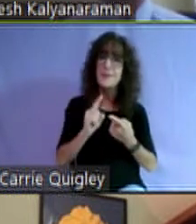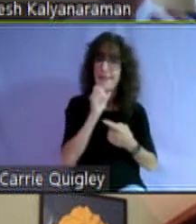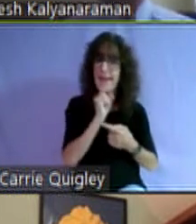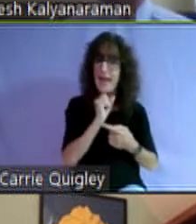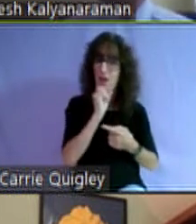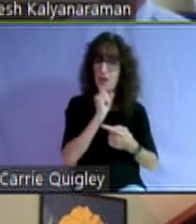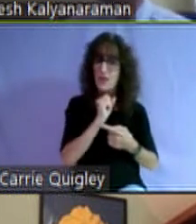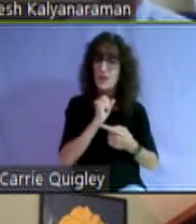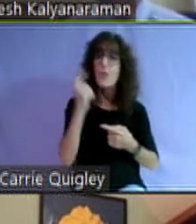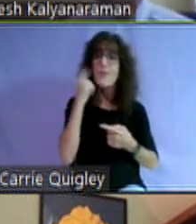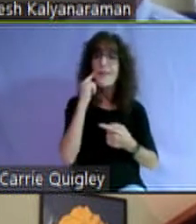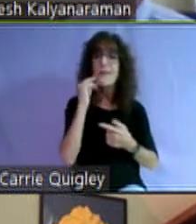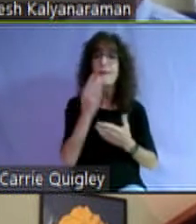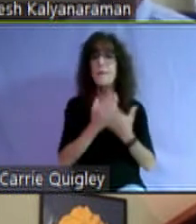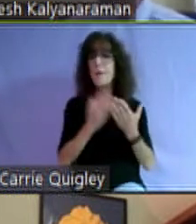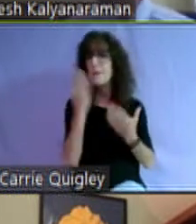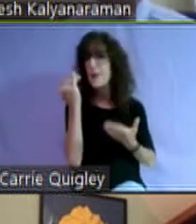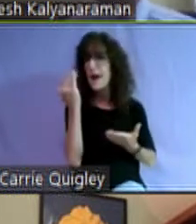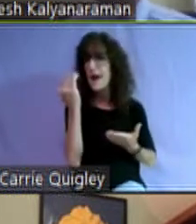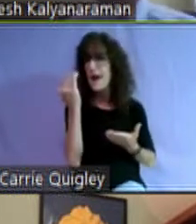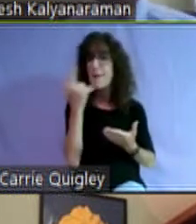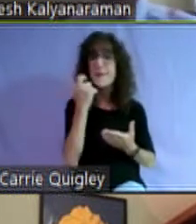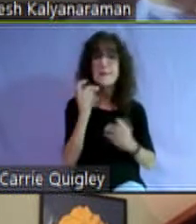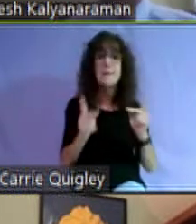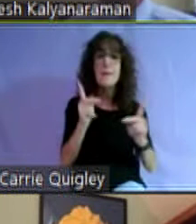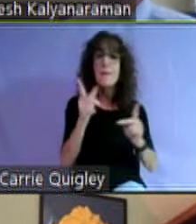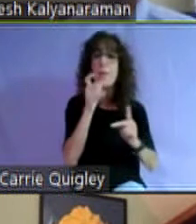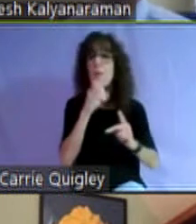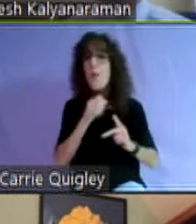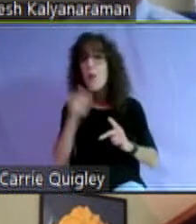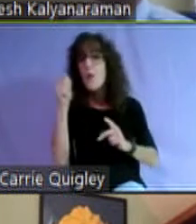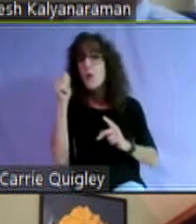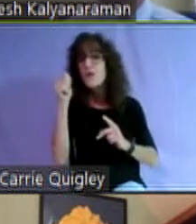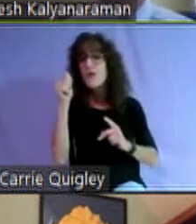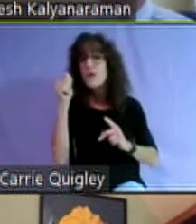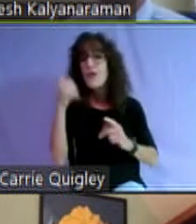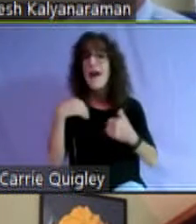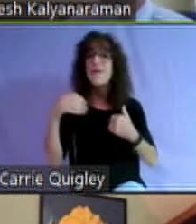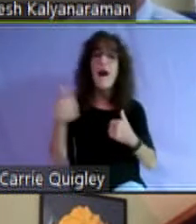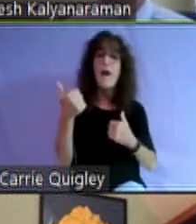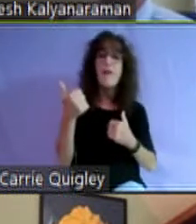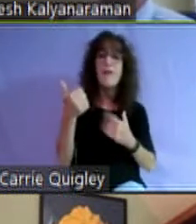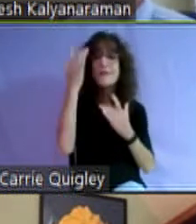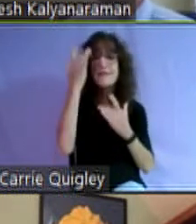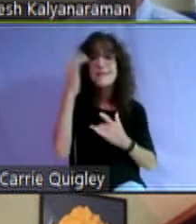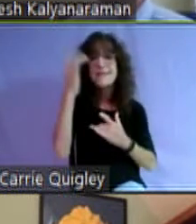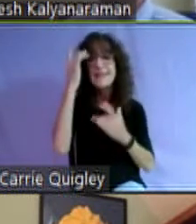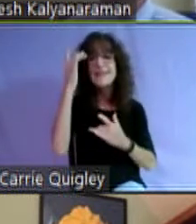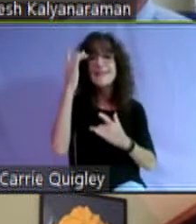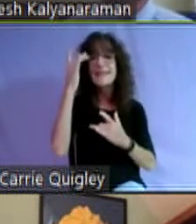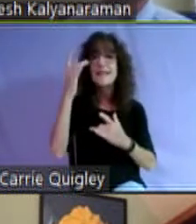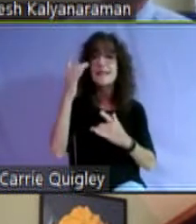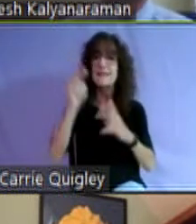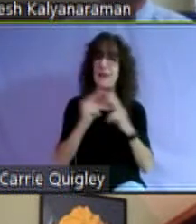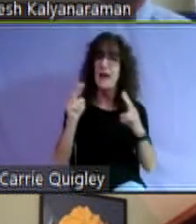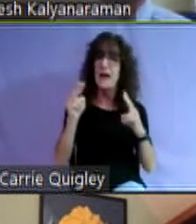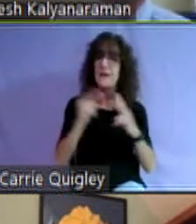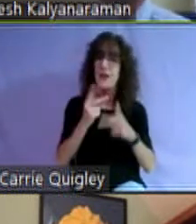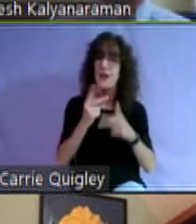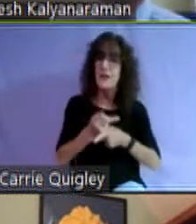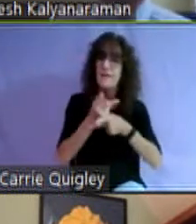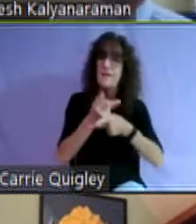We think that's in part because people who are older or have other vulnerabilities have been taking additional precautions.